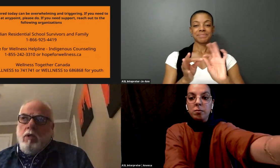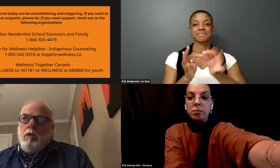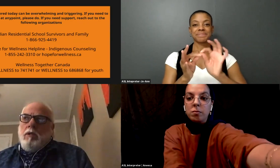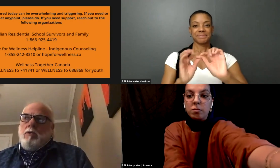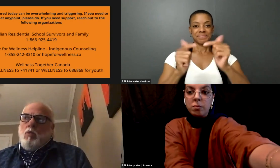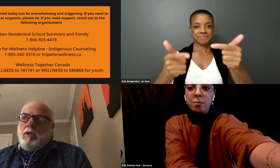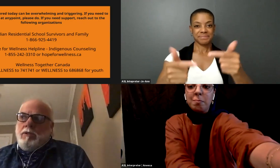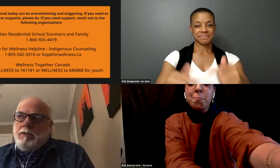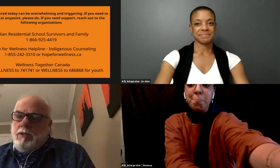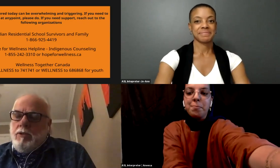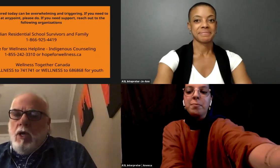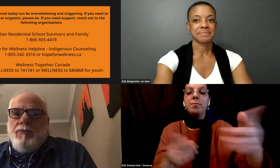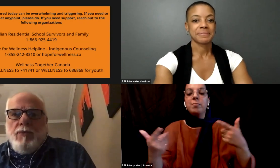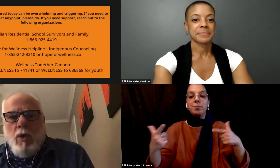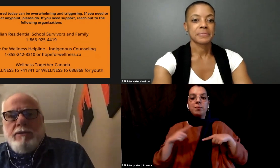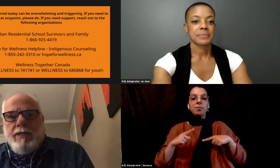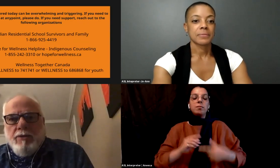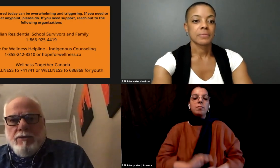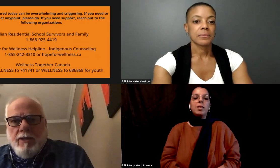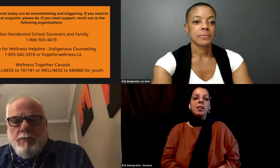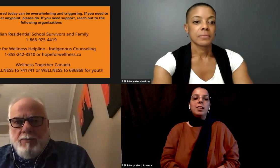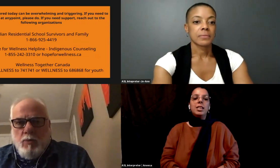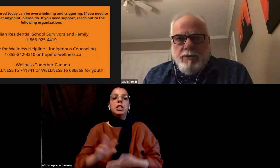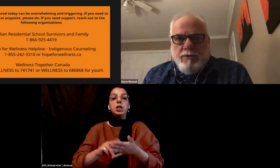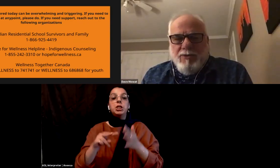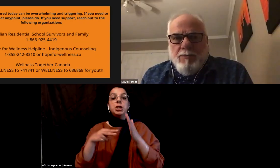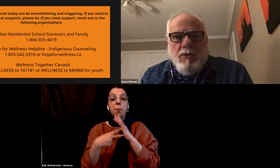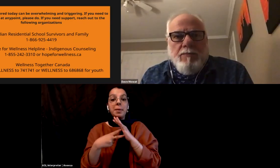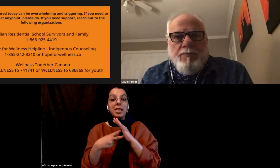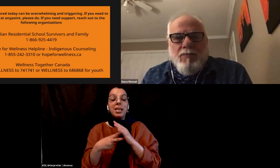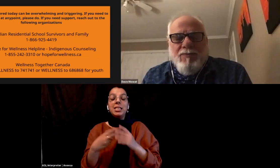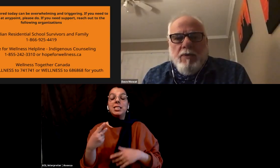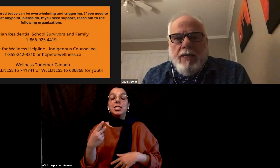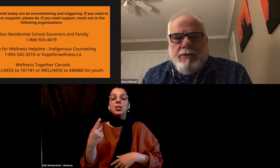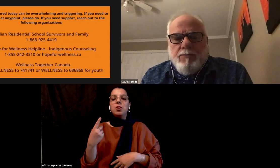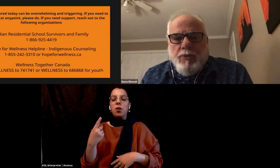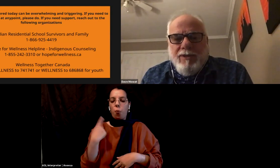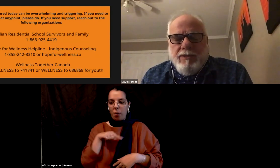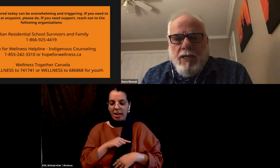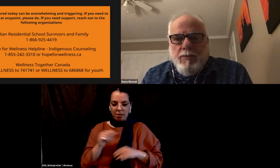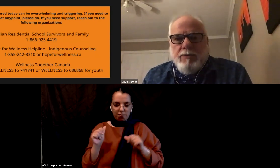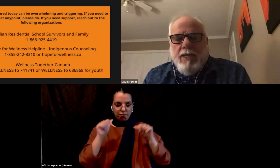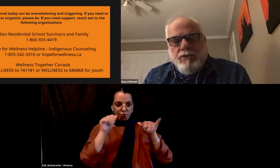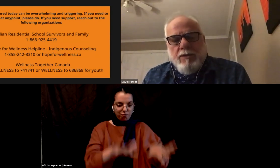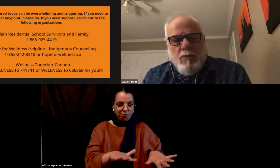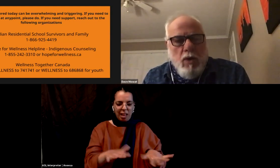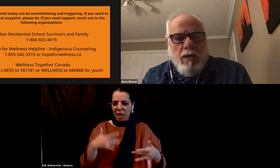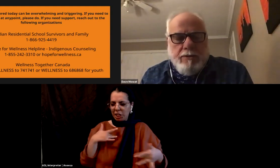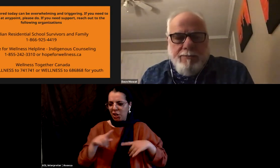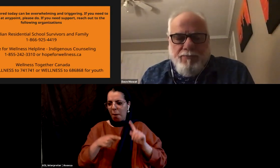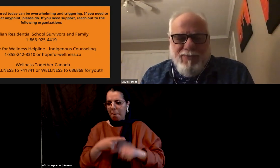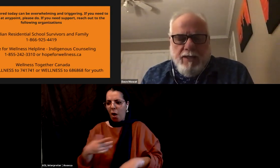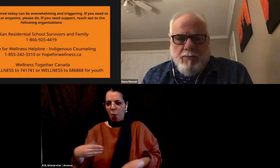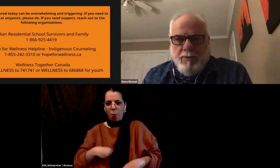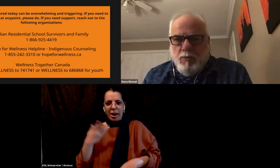And so it was not the white settlers that our people were concerned about at this period of time. It was actually the